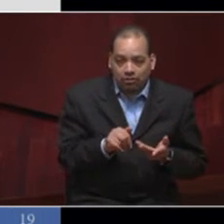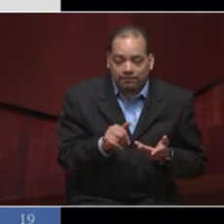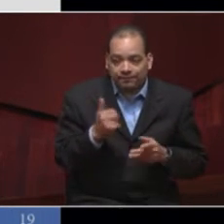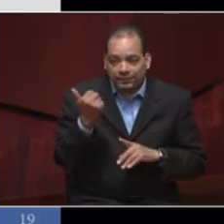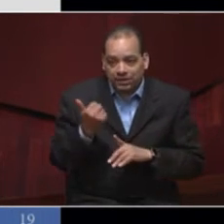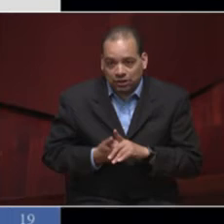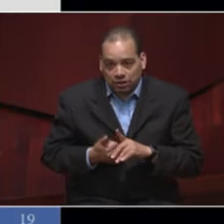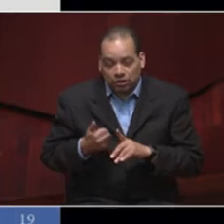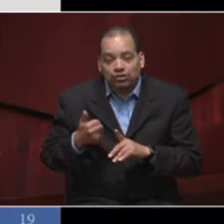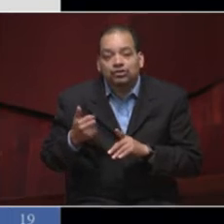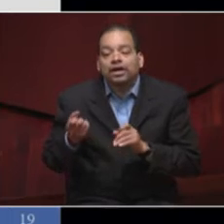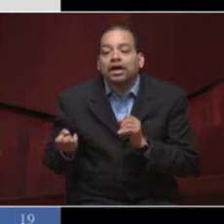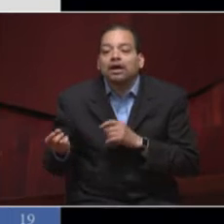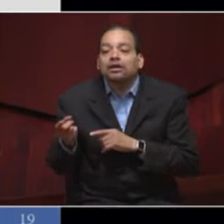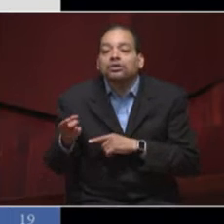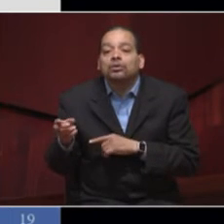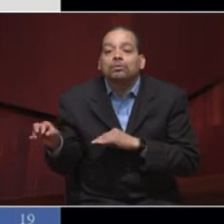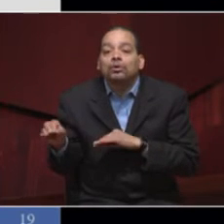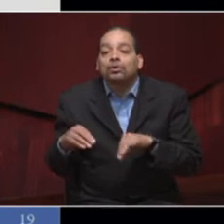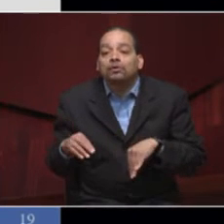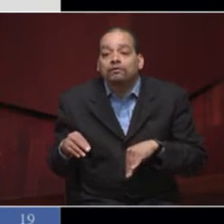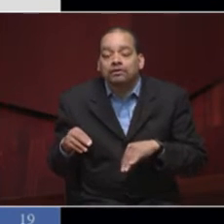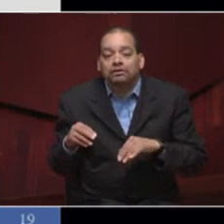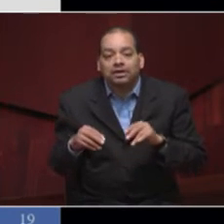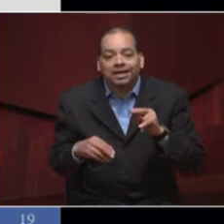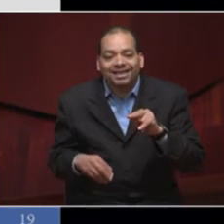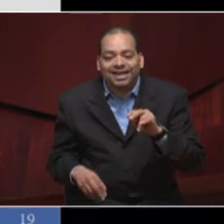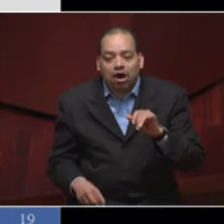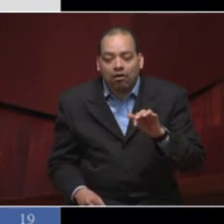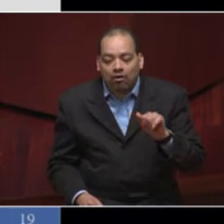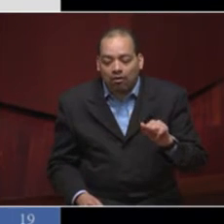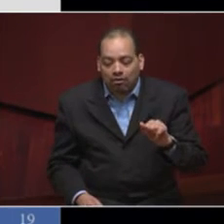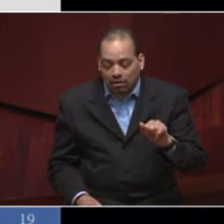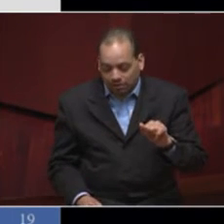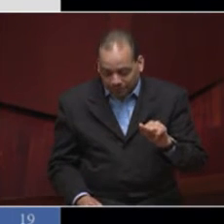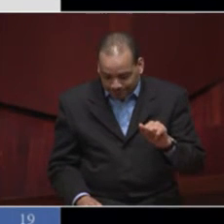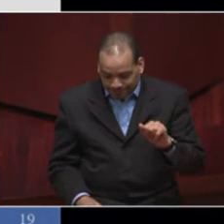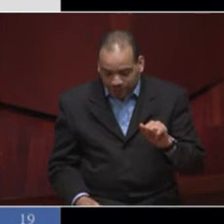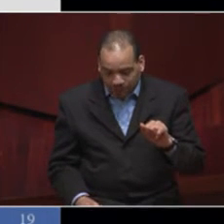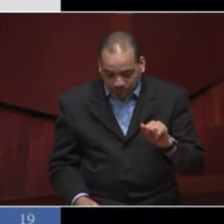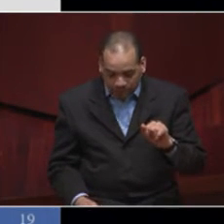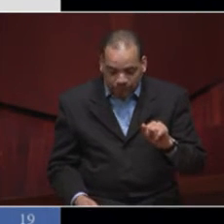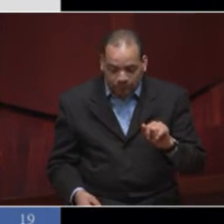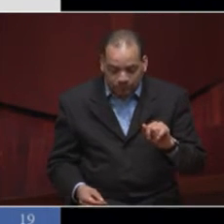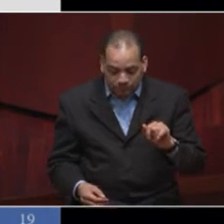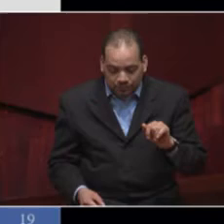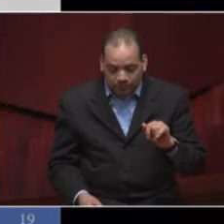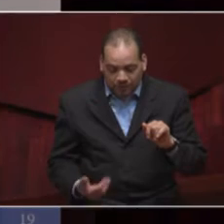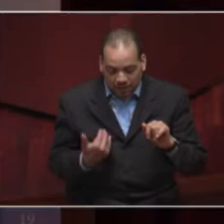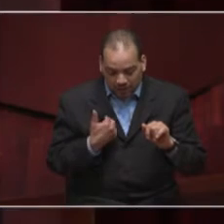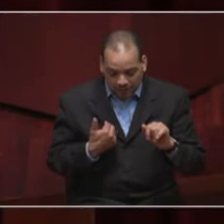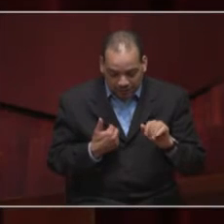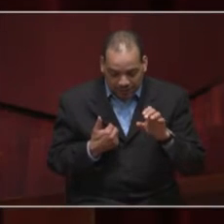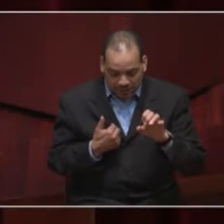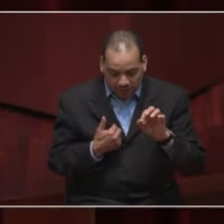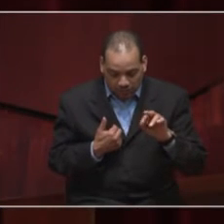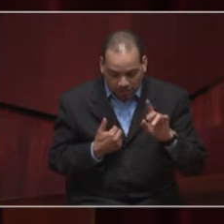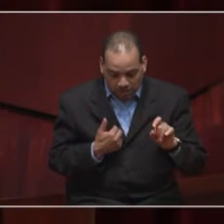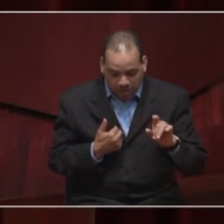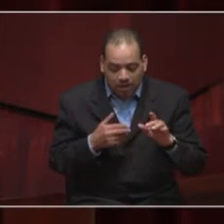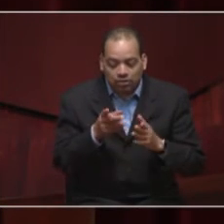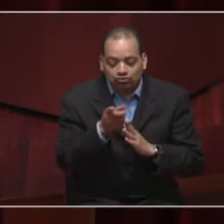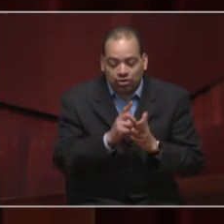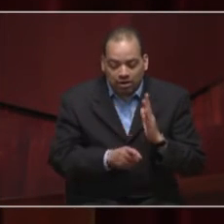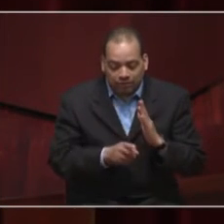each annual move, NARA populates ERA draft transfer